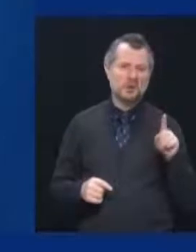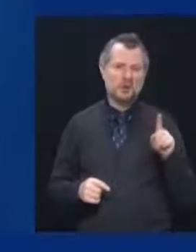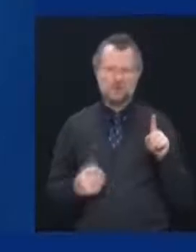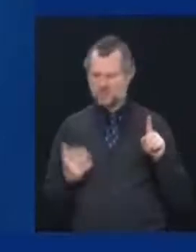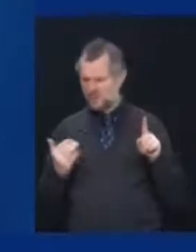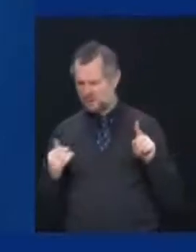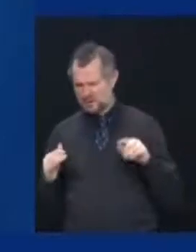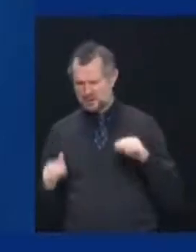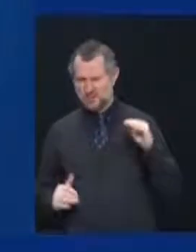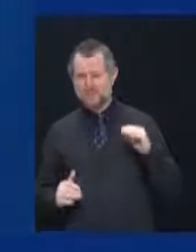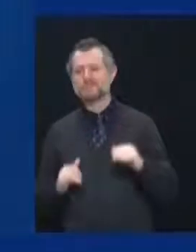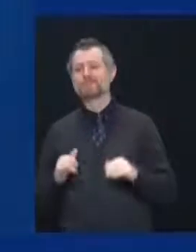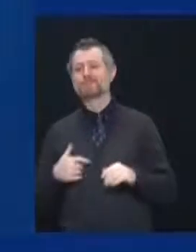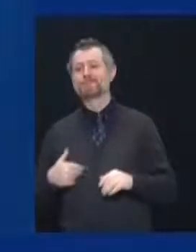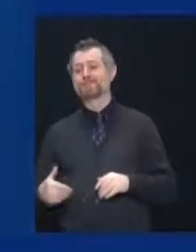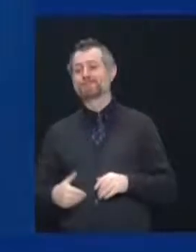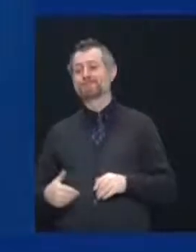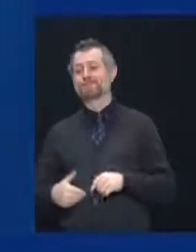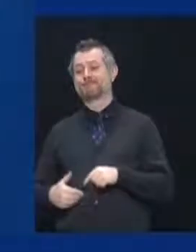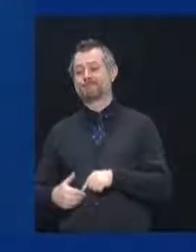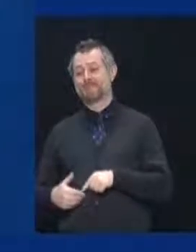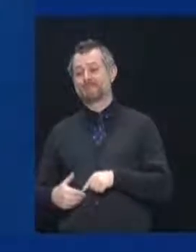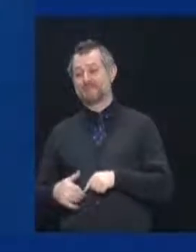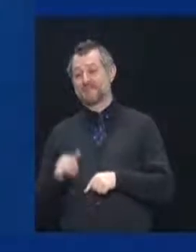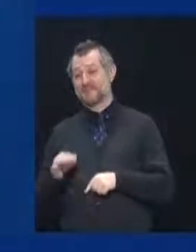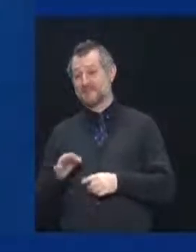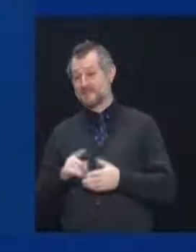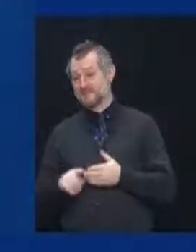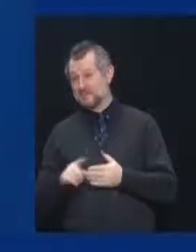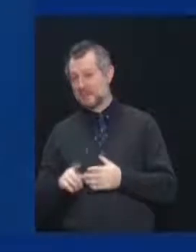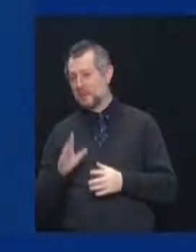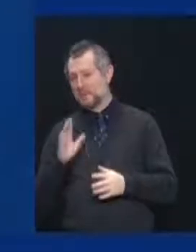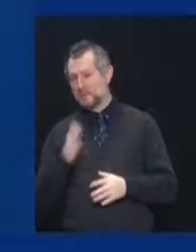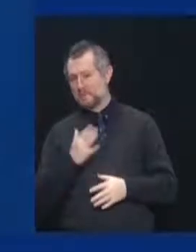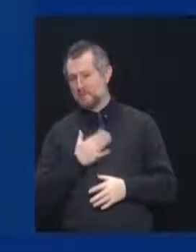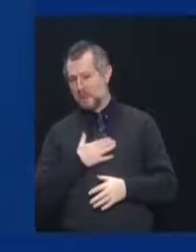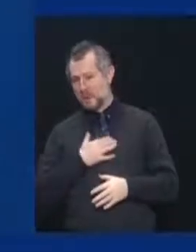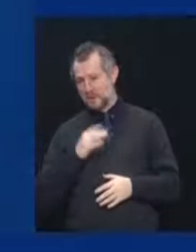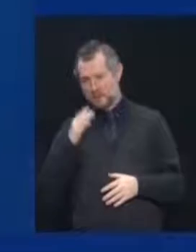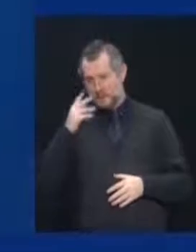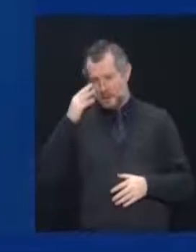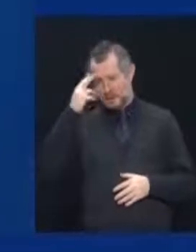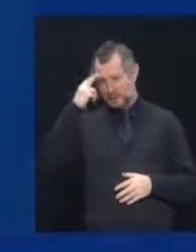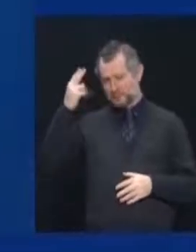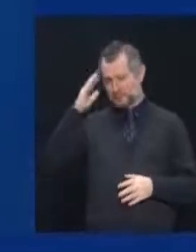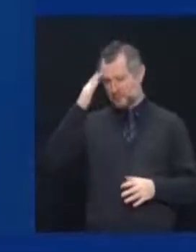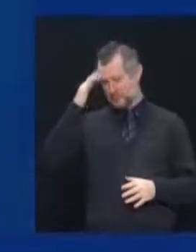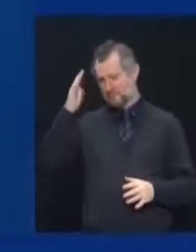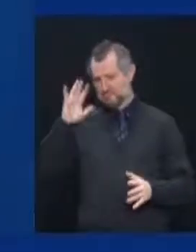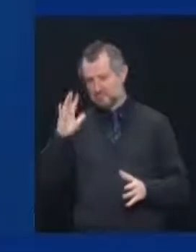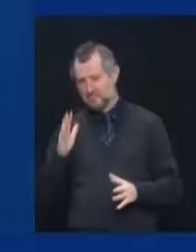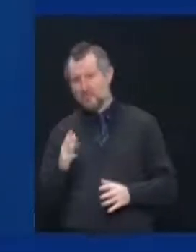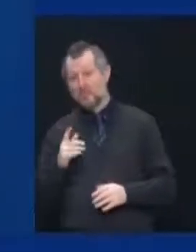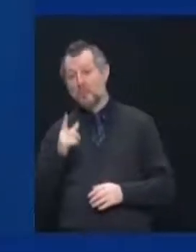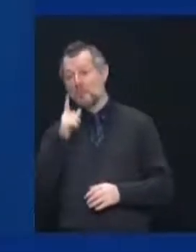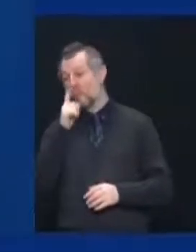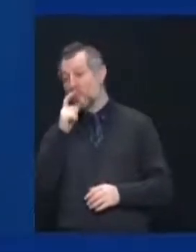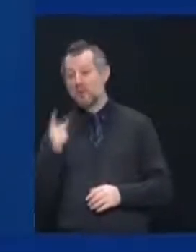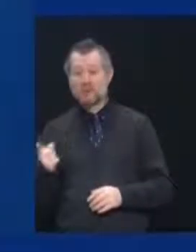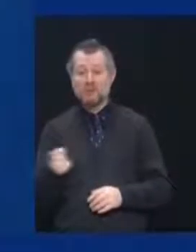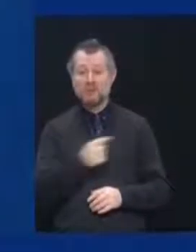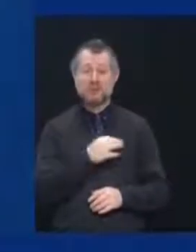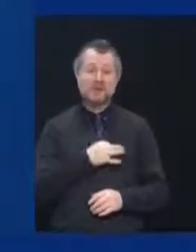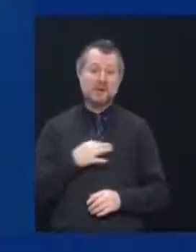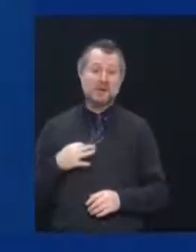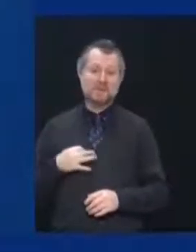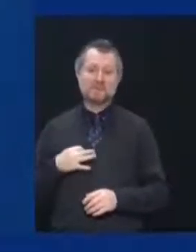I think, query, hypothesis, if you look at the makeup of the staff, you may be seeing